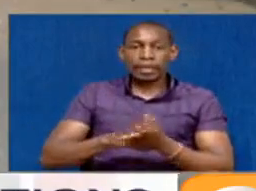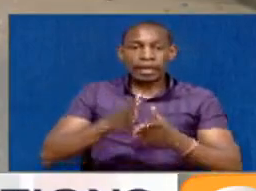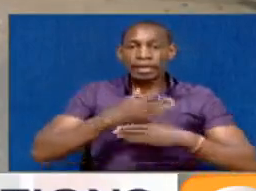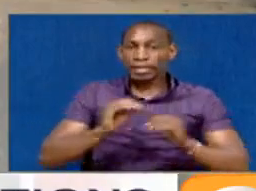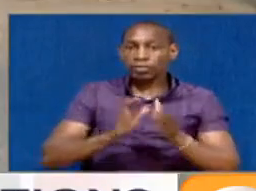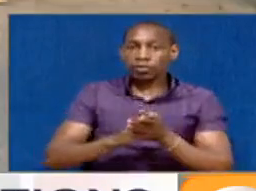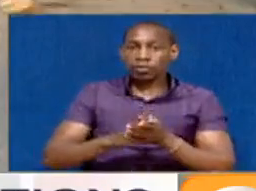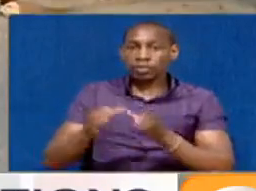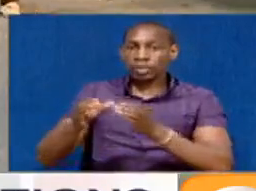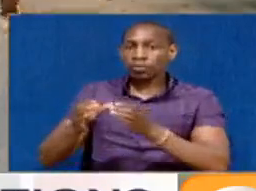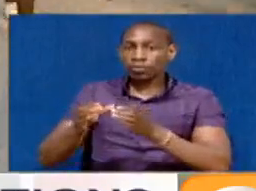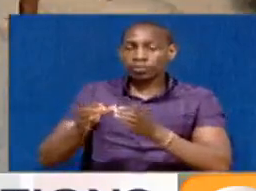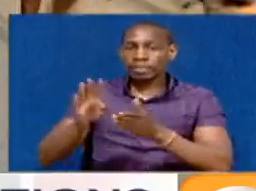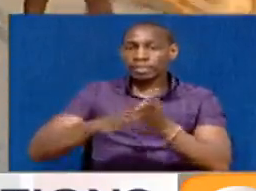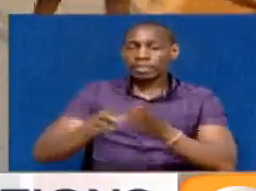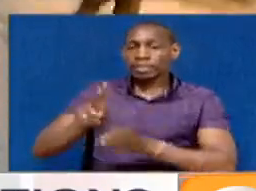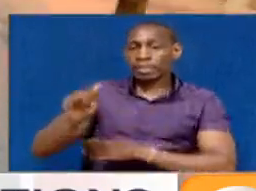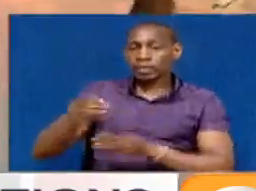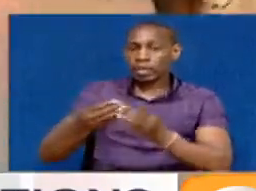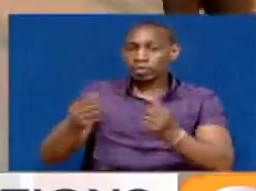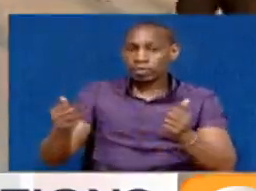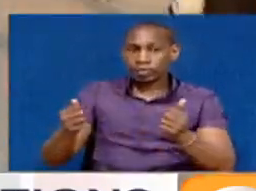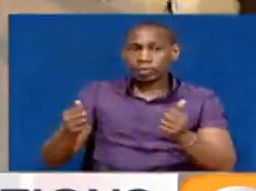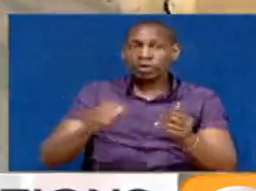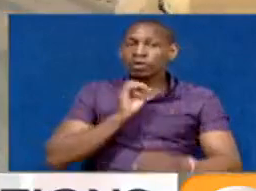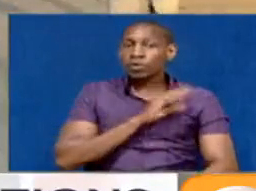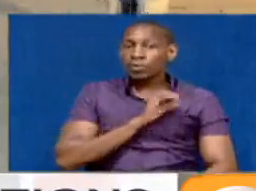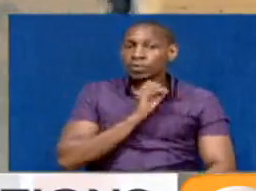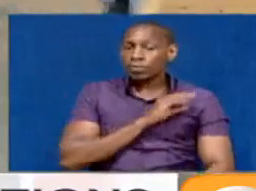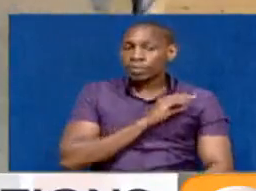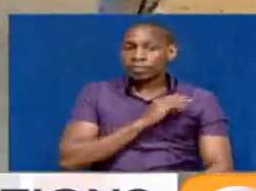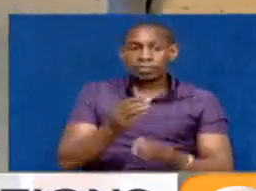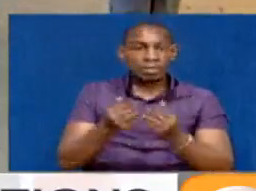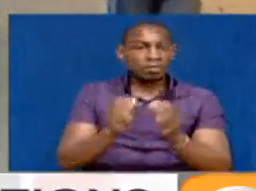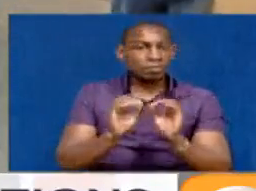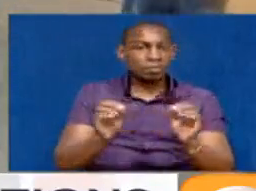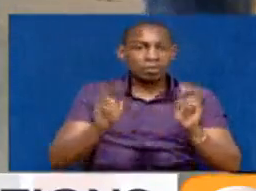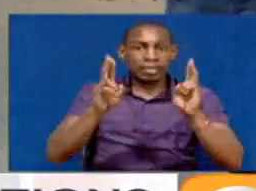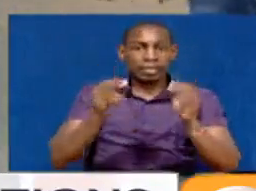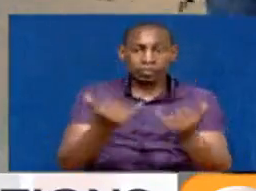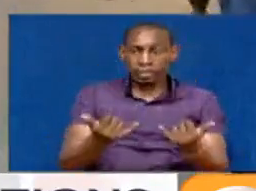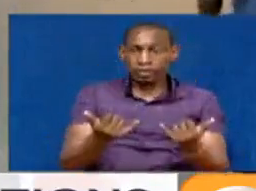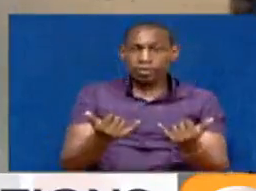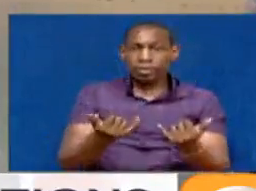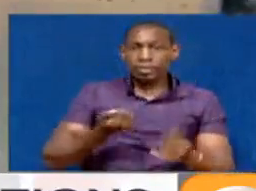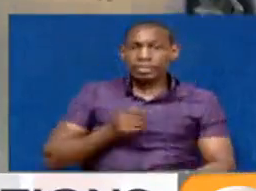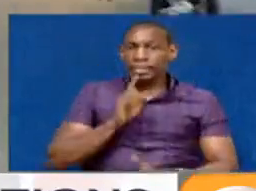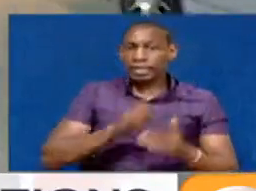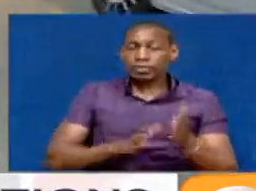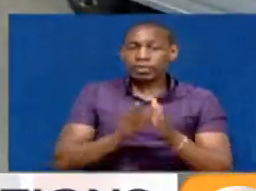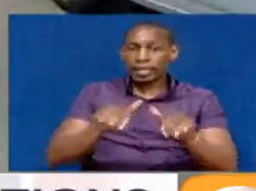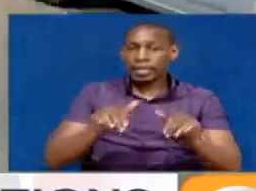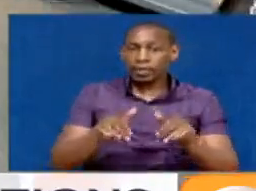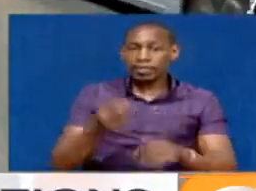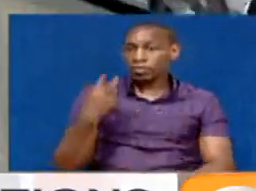party processes put in place by UDA to address some of these complaints will actually resolve the issue at hand. She says she is